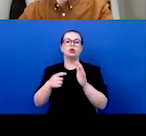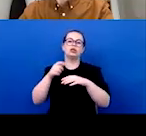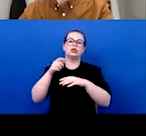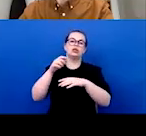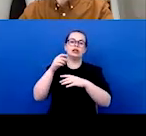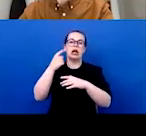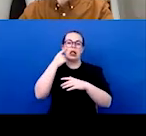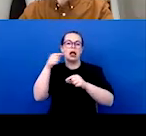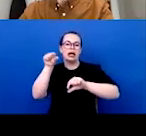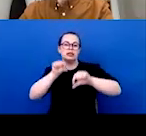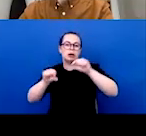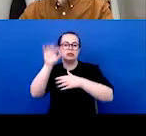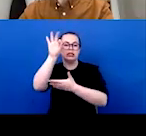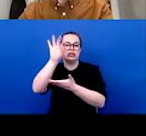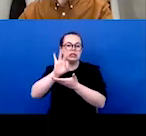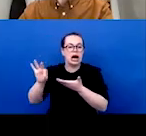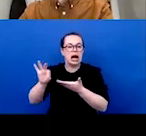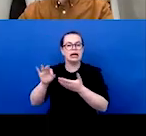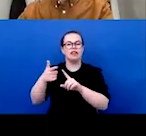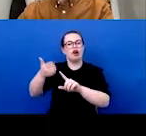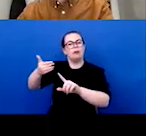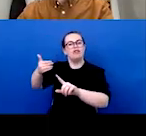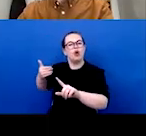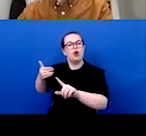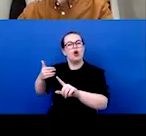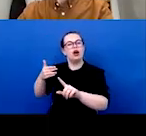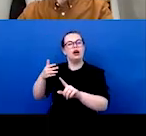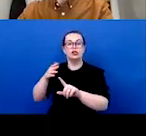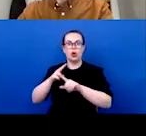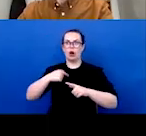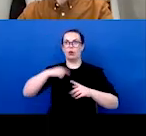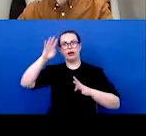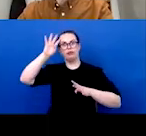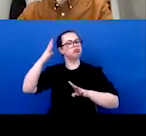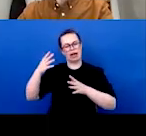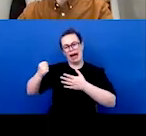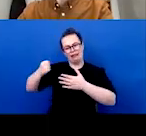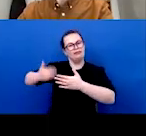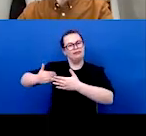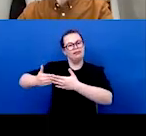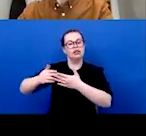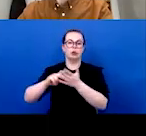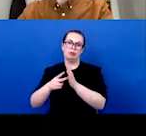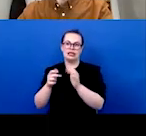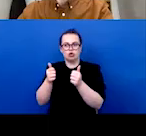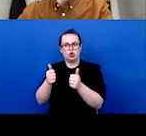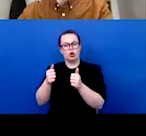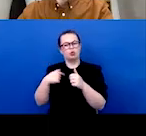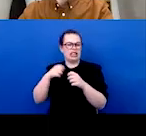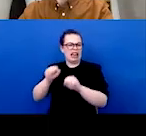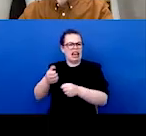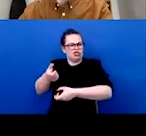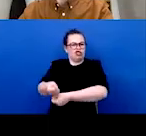it's work we can trust. So first, minimize context by using phrases instead of